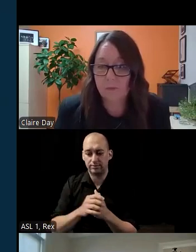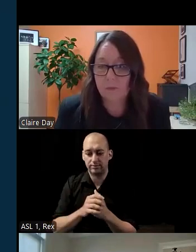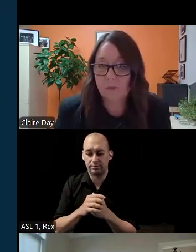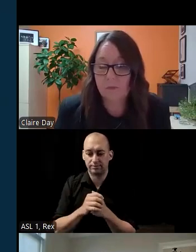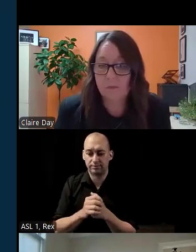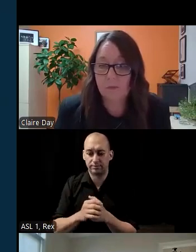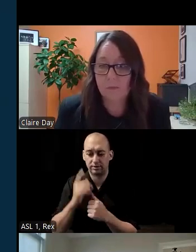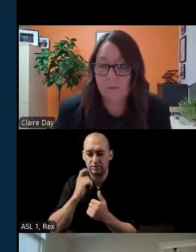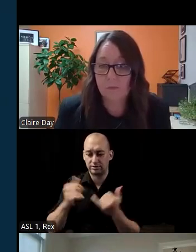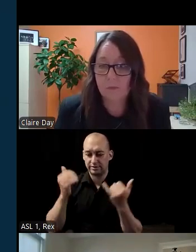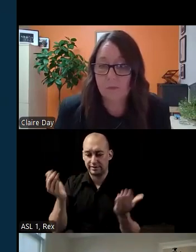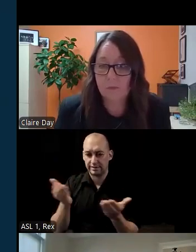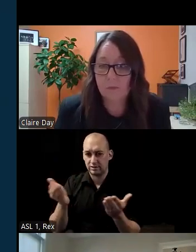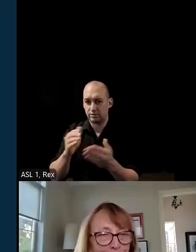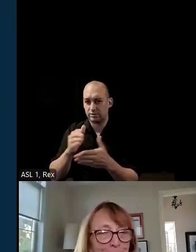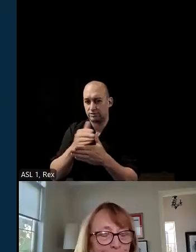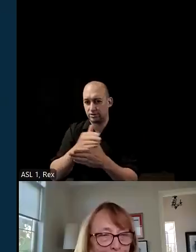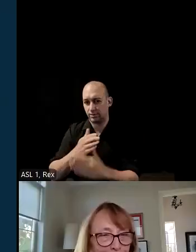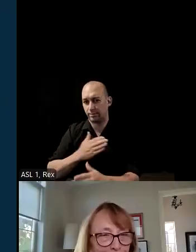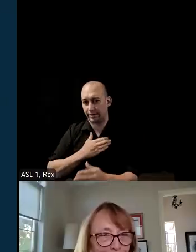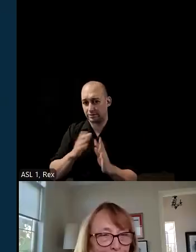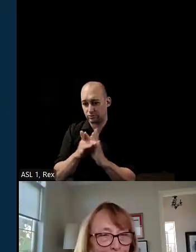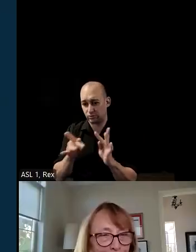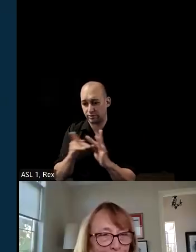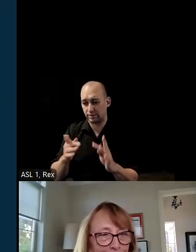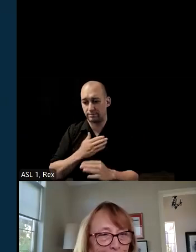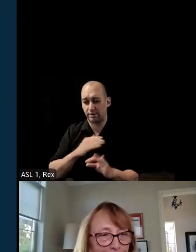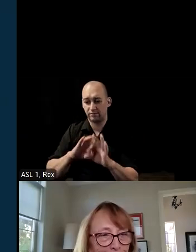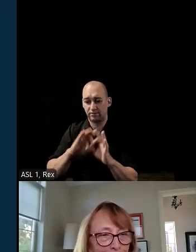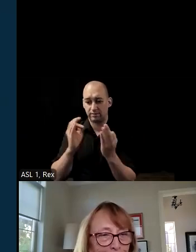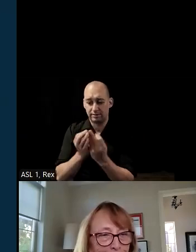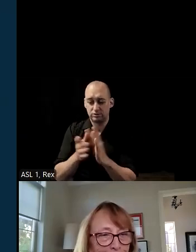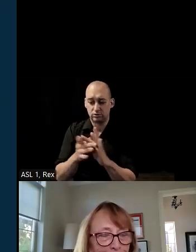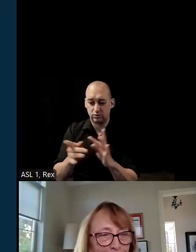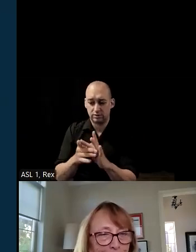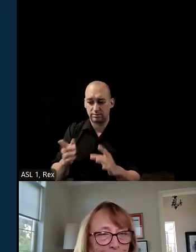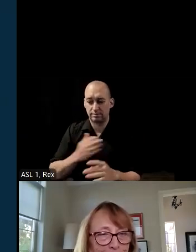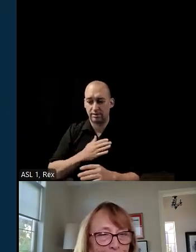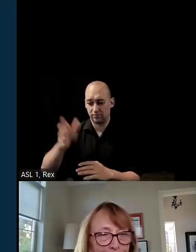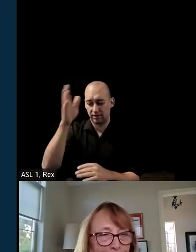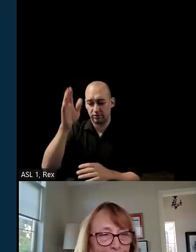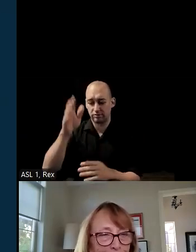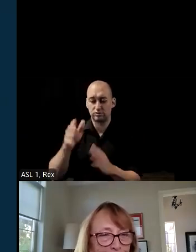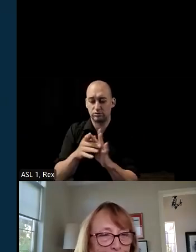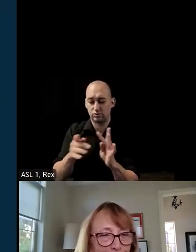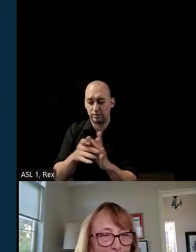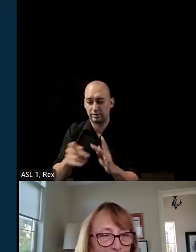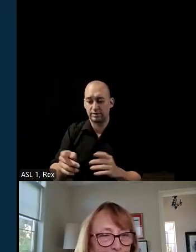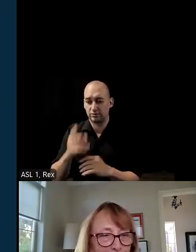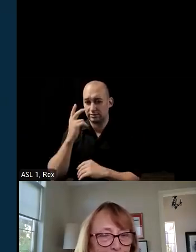just here today to share a little bit of my story, my family story, my father's story. You guys can see up in the